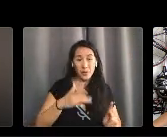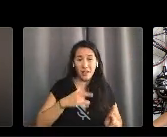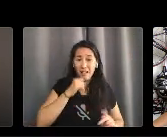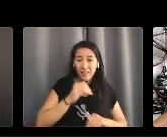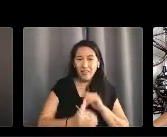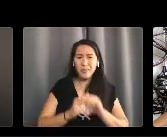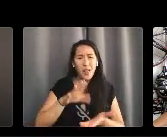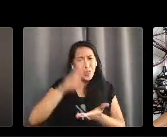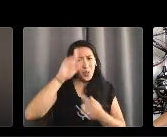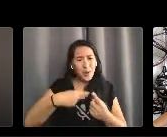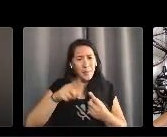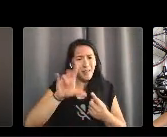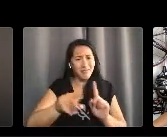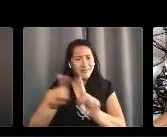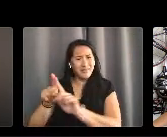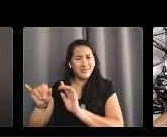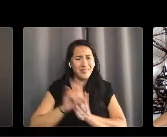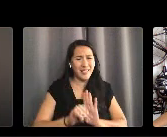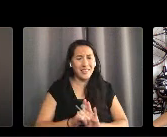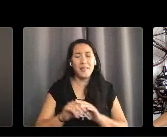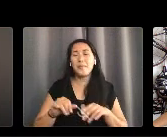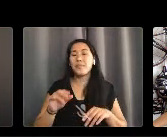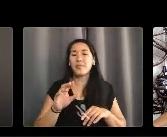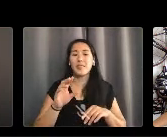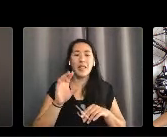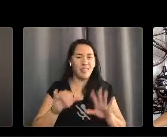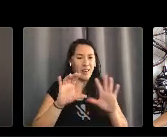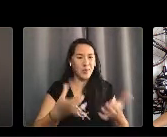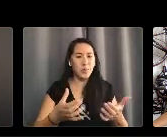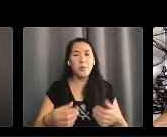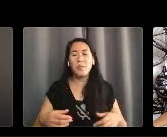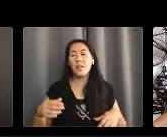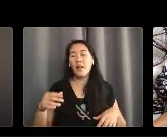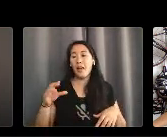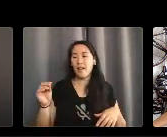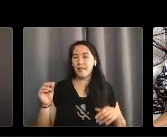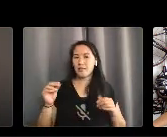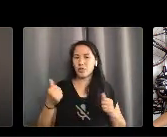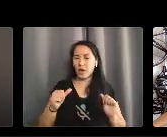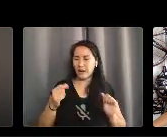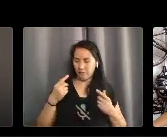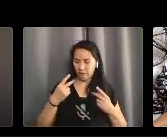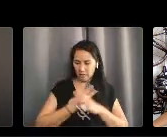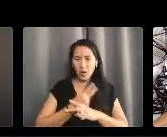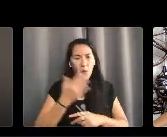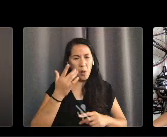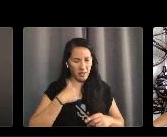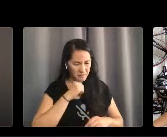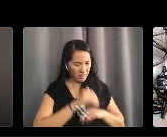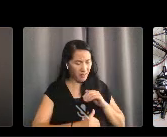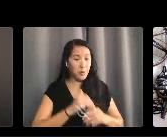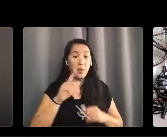learn about those ideas or that individual or that group and understand why that makes you uncomfortable. And then when you're making